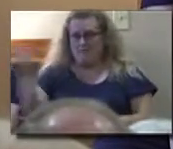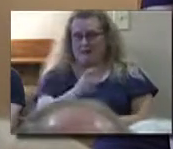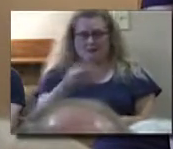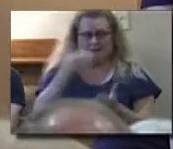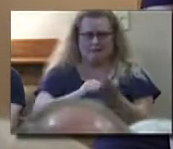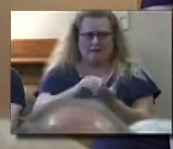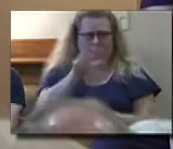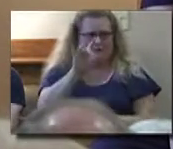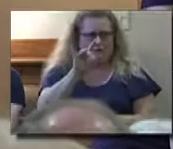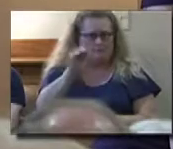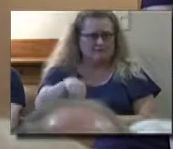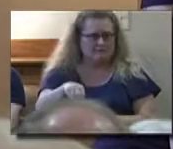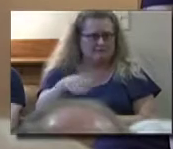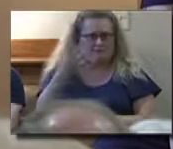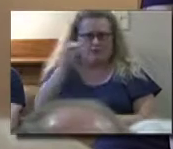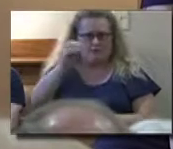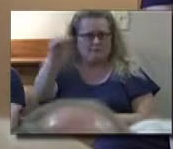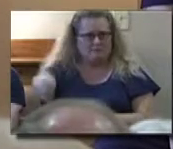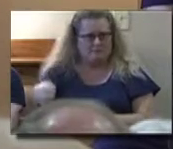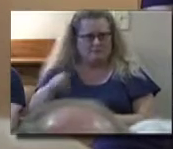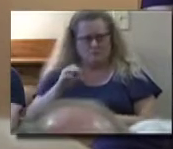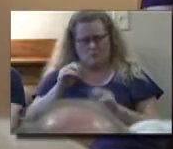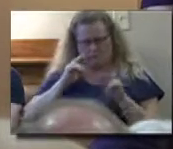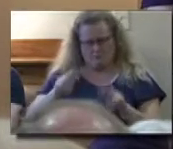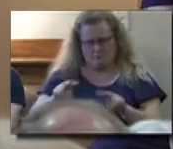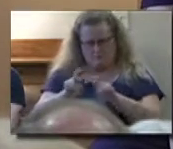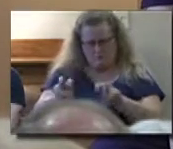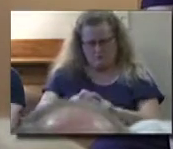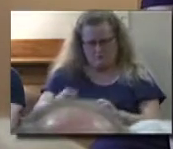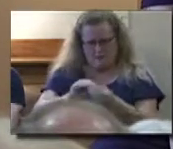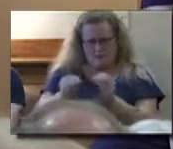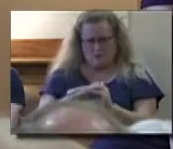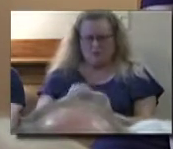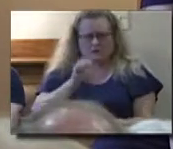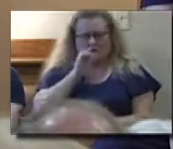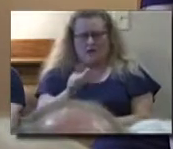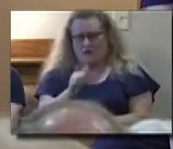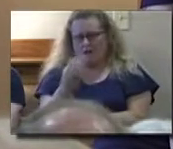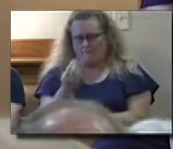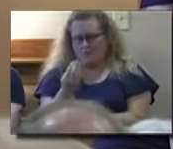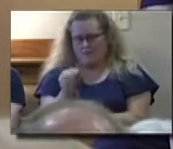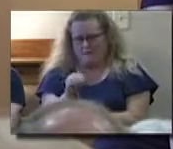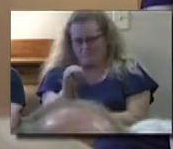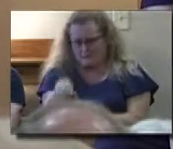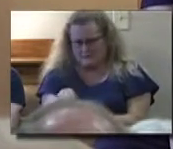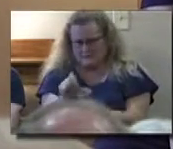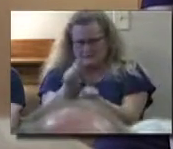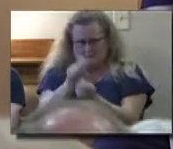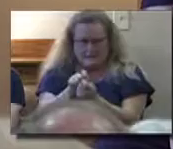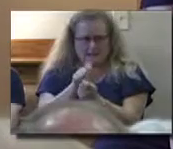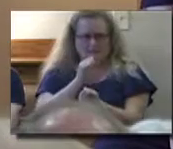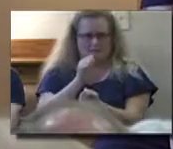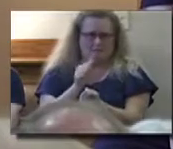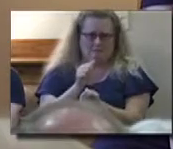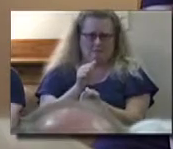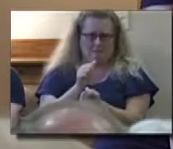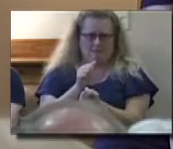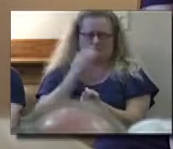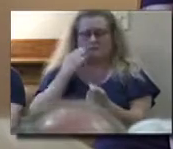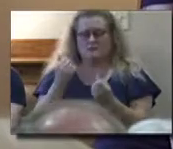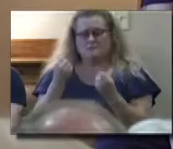at the numbers even more in depth, it's not 14% exactly, because a lot of